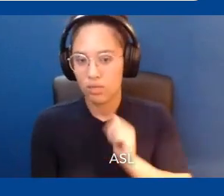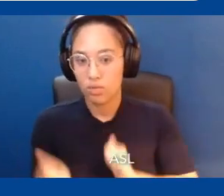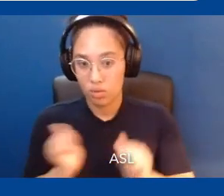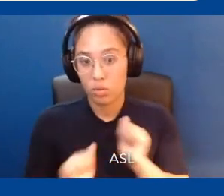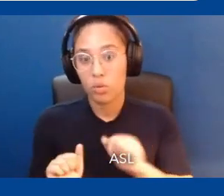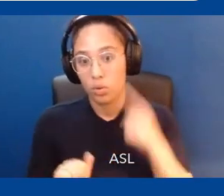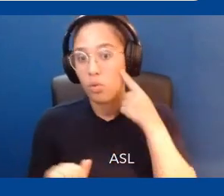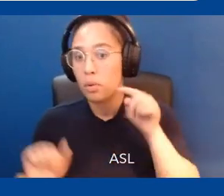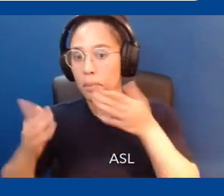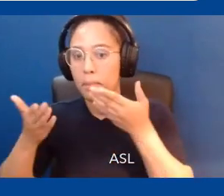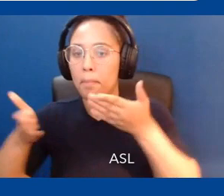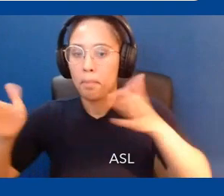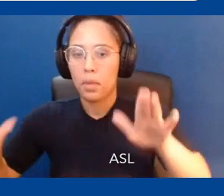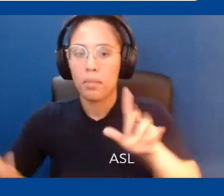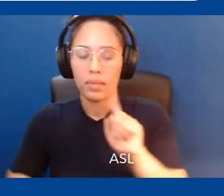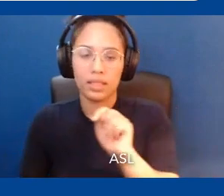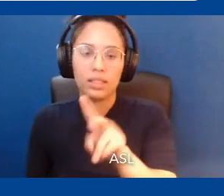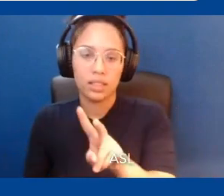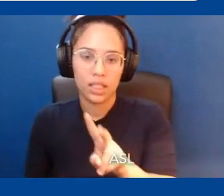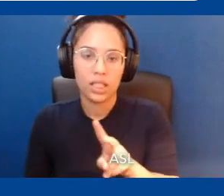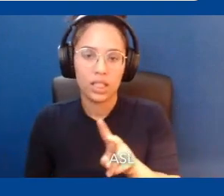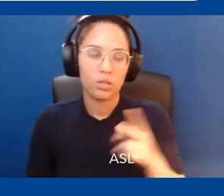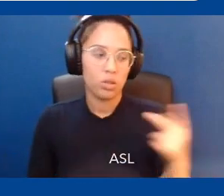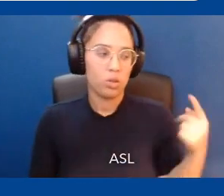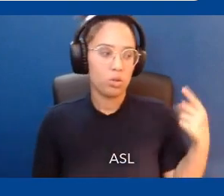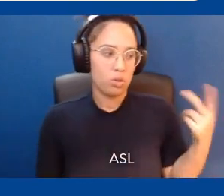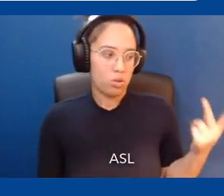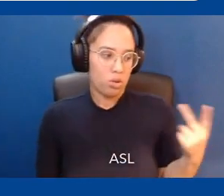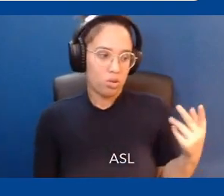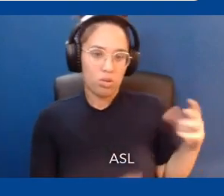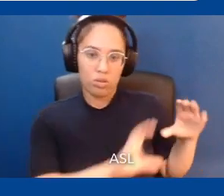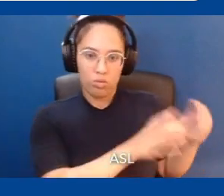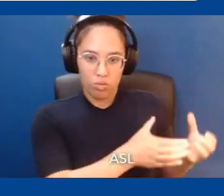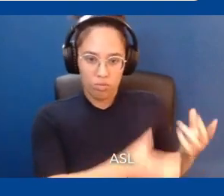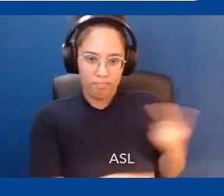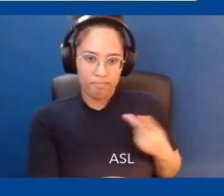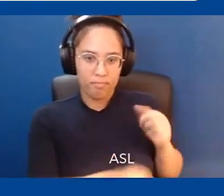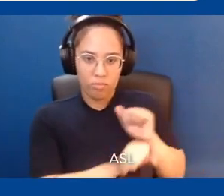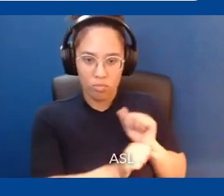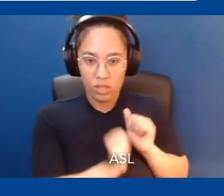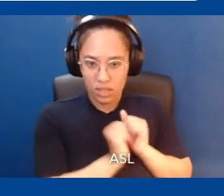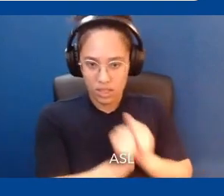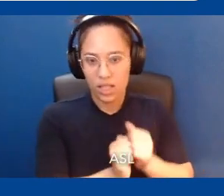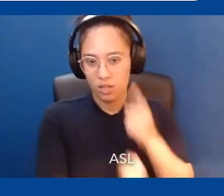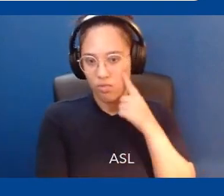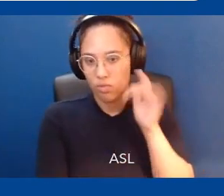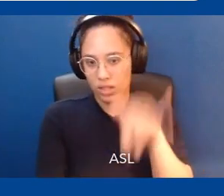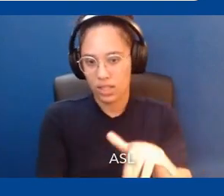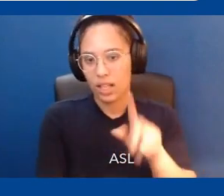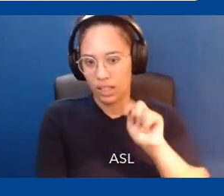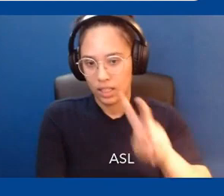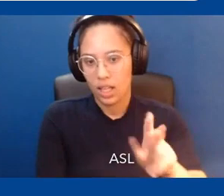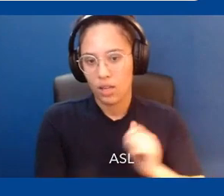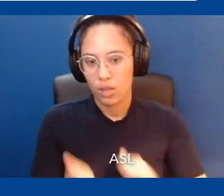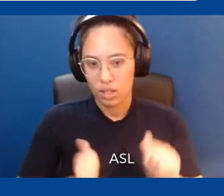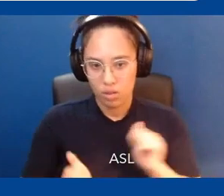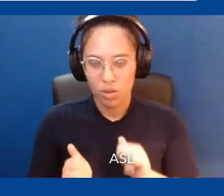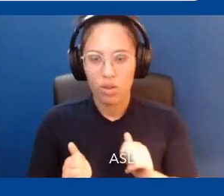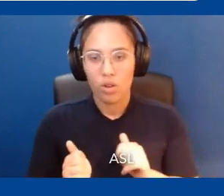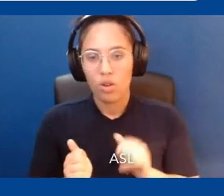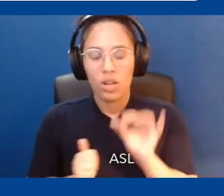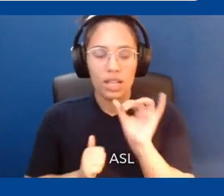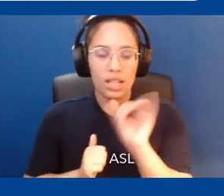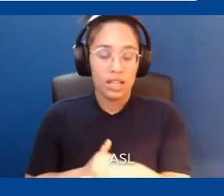TV. So we worked together for that series, and that was just one of